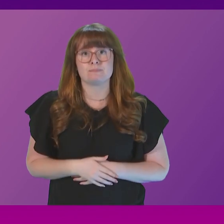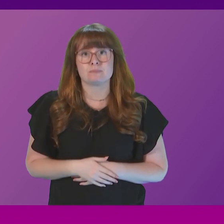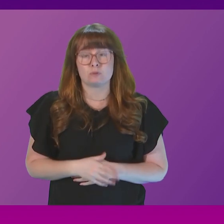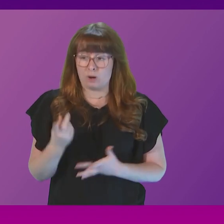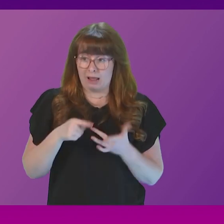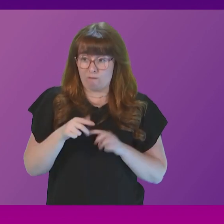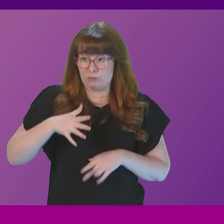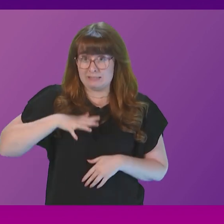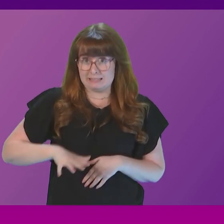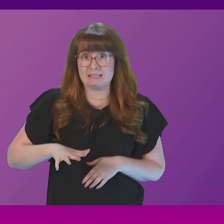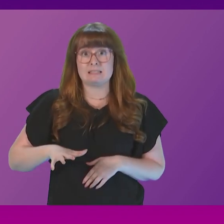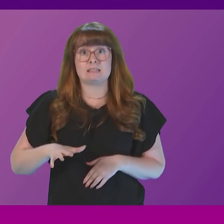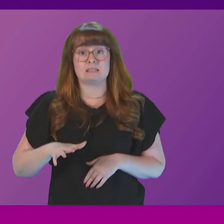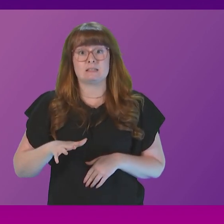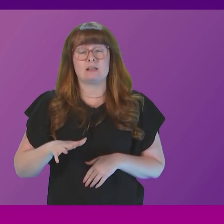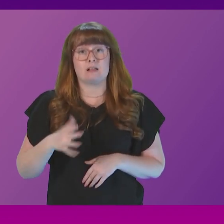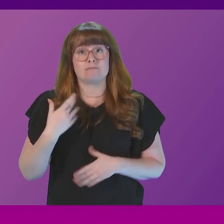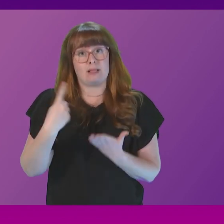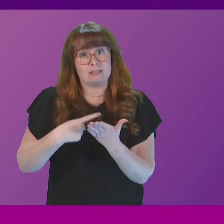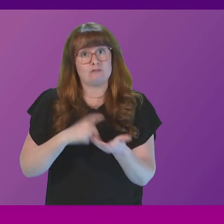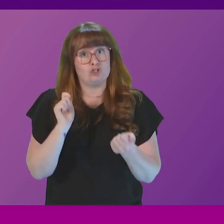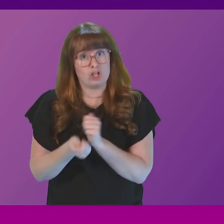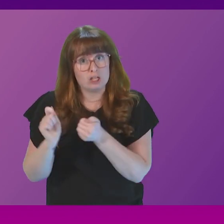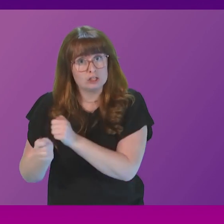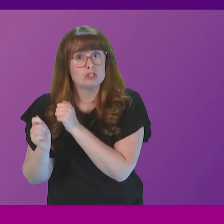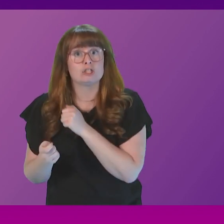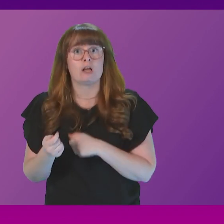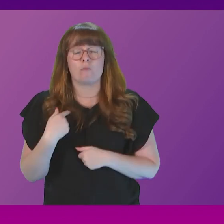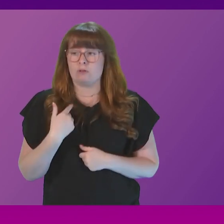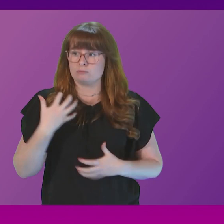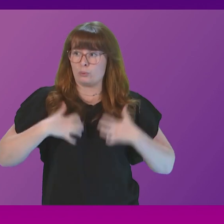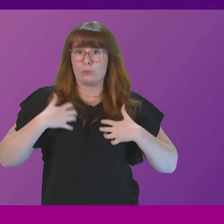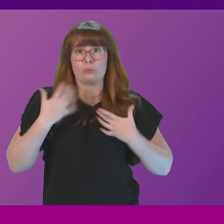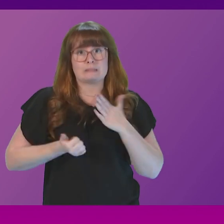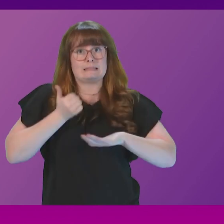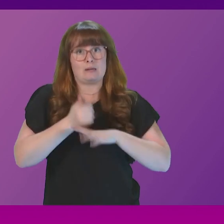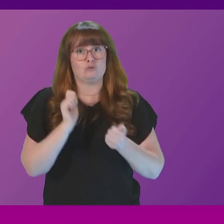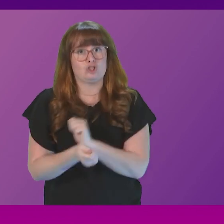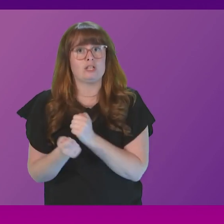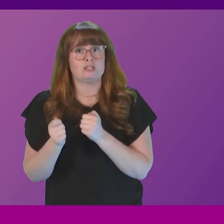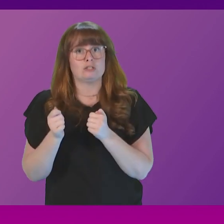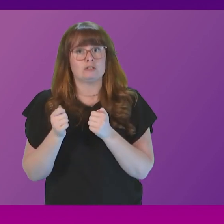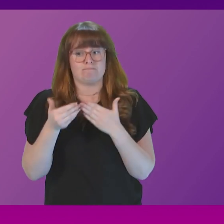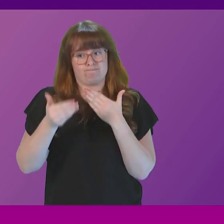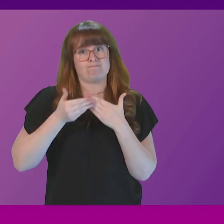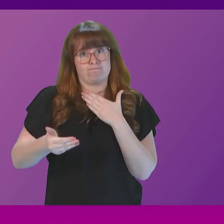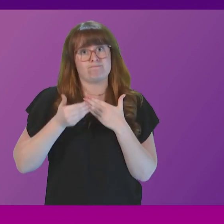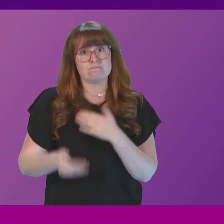requires, if the findings of the review require legislative change, then of course we'll seek to introduce these changes absolutely within this